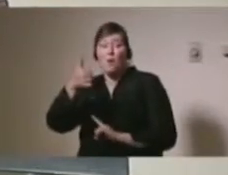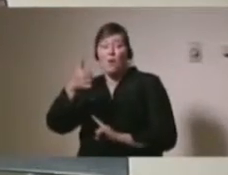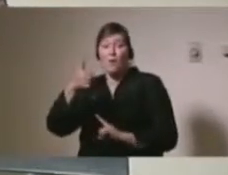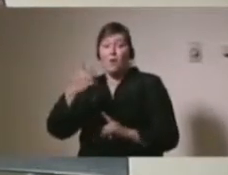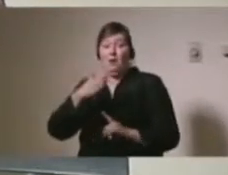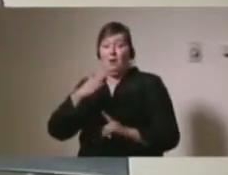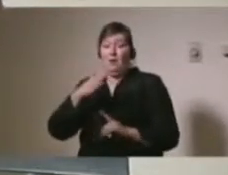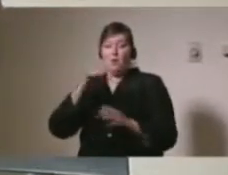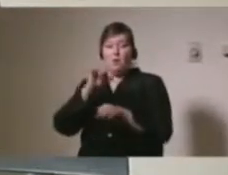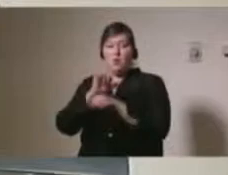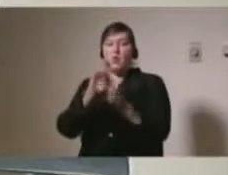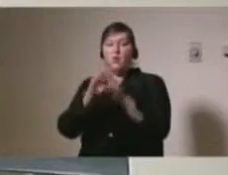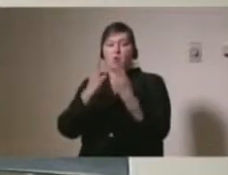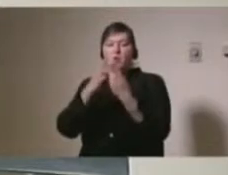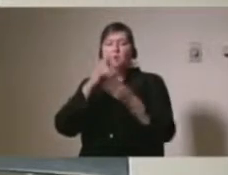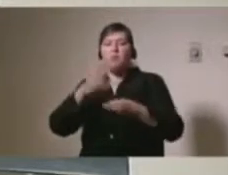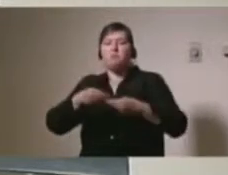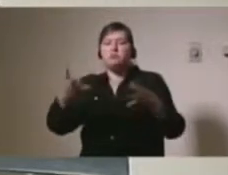show that